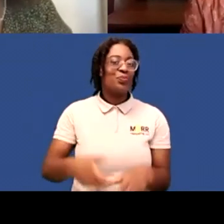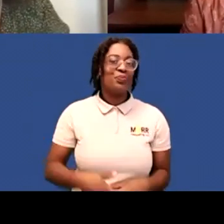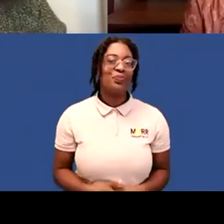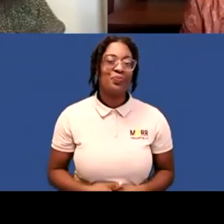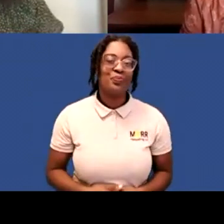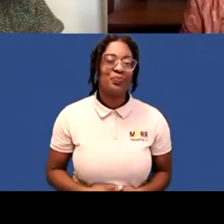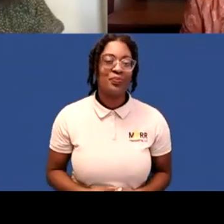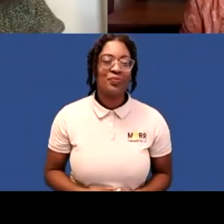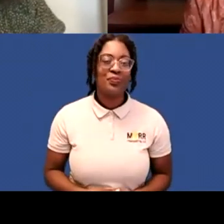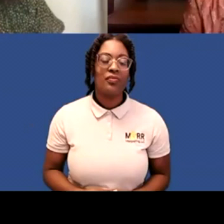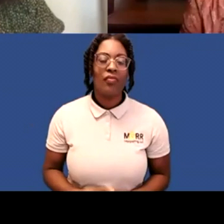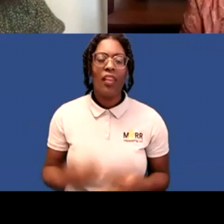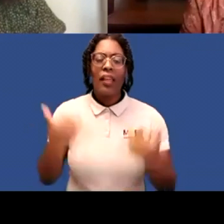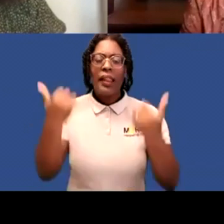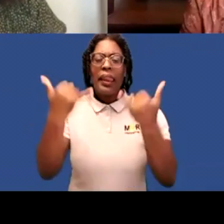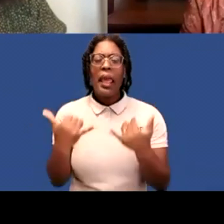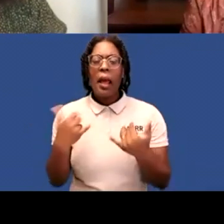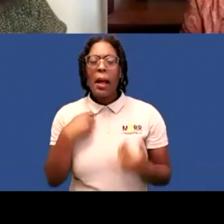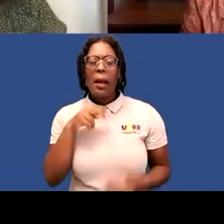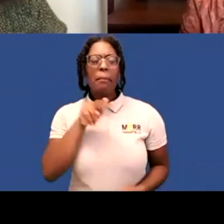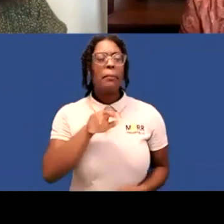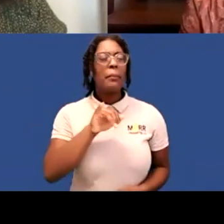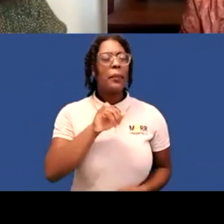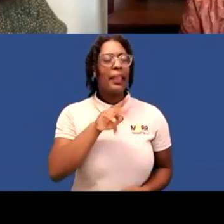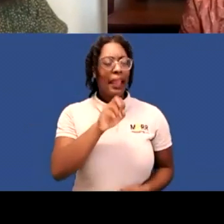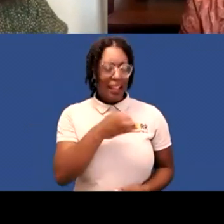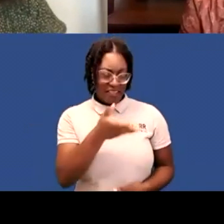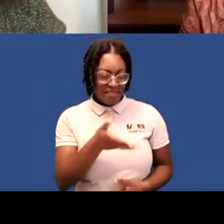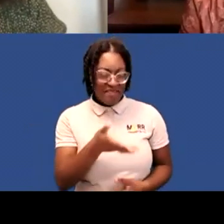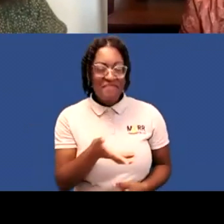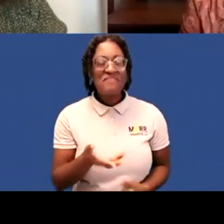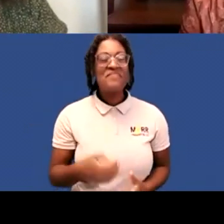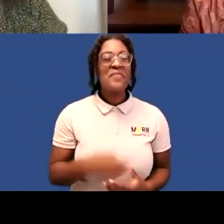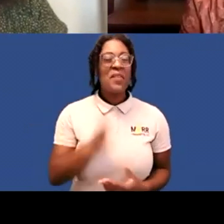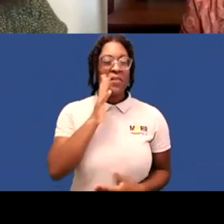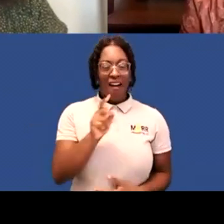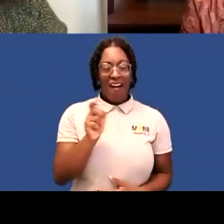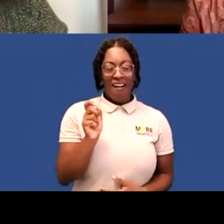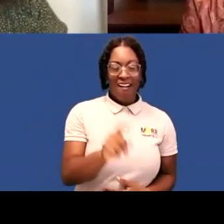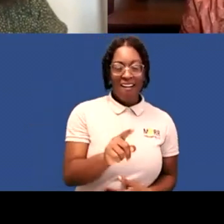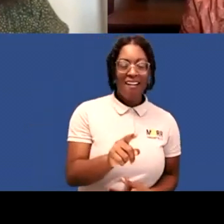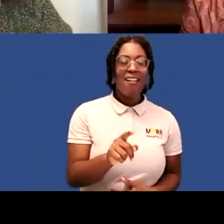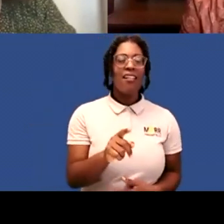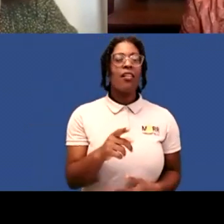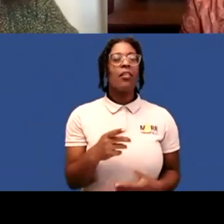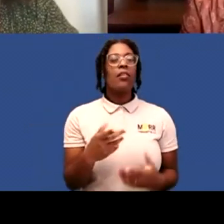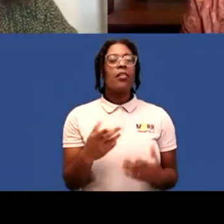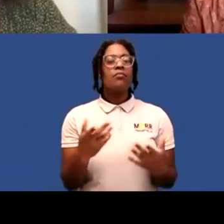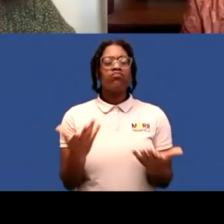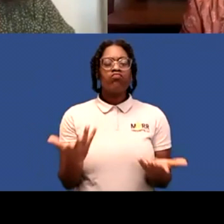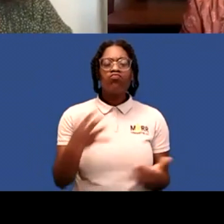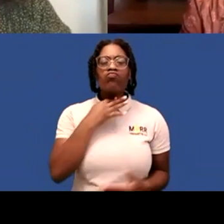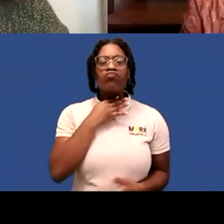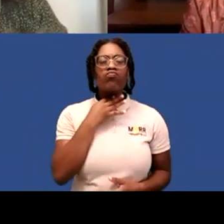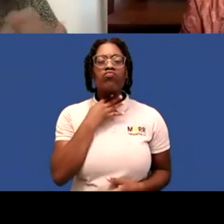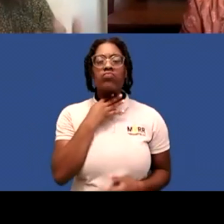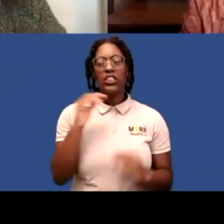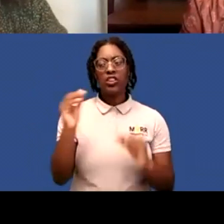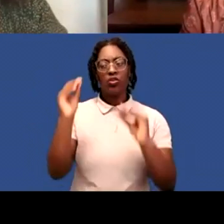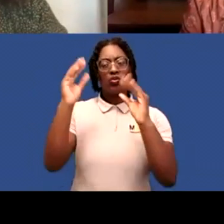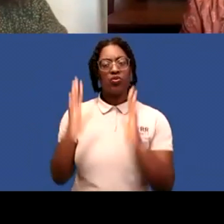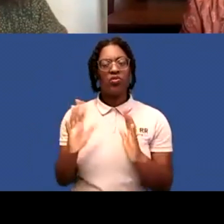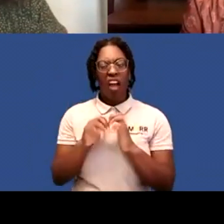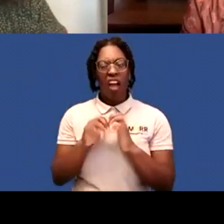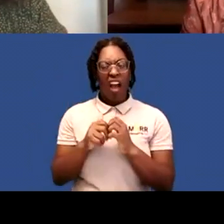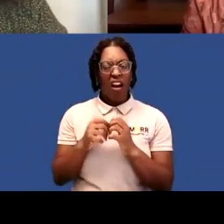Ike, I'm going to turn to you now. And so how can teachers hold space for other teachers to not only